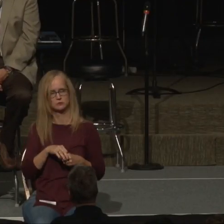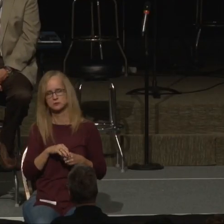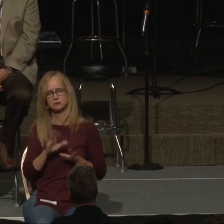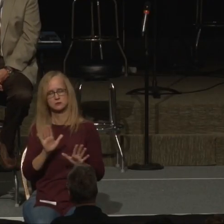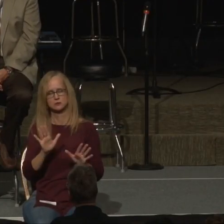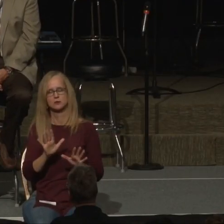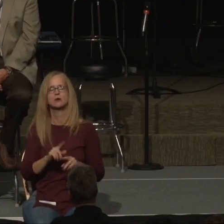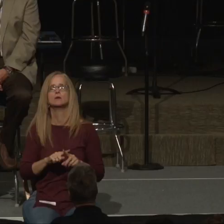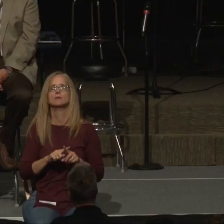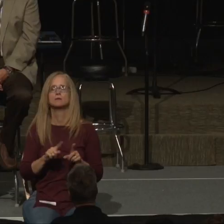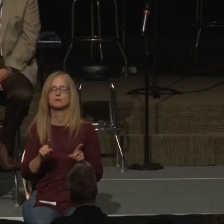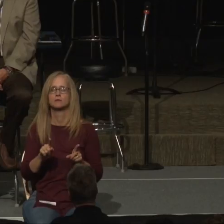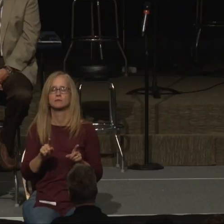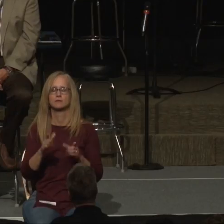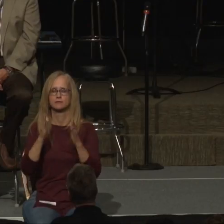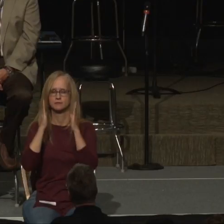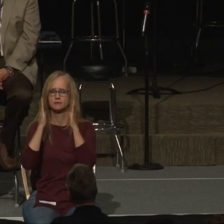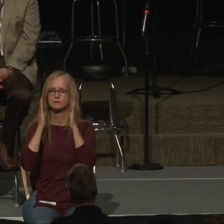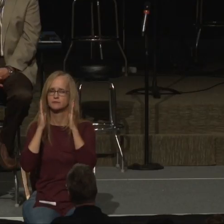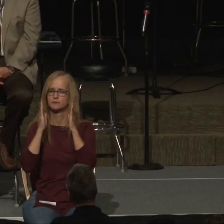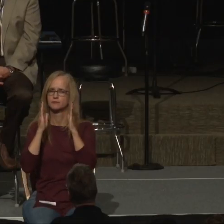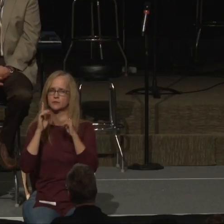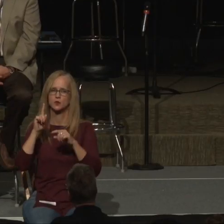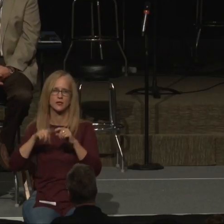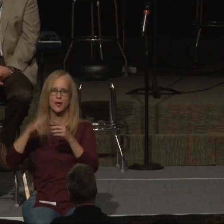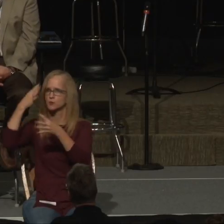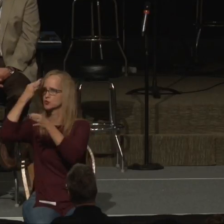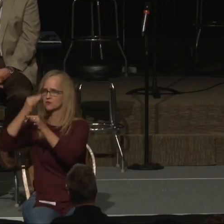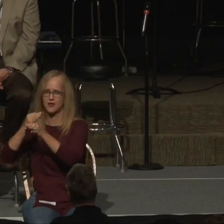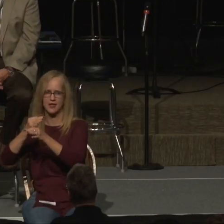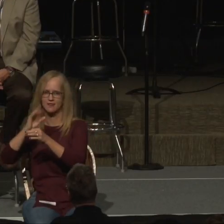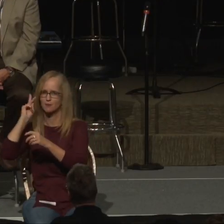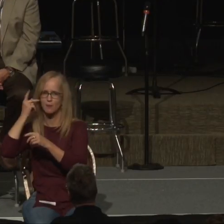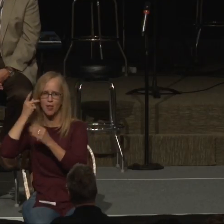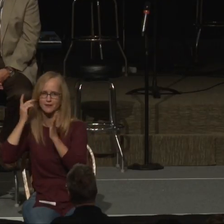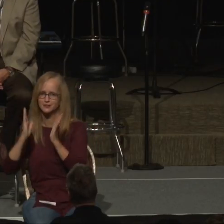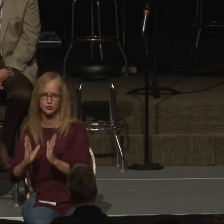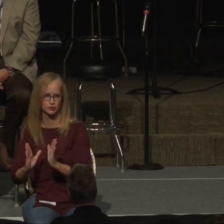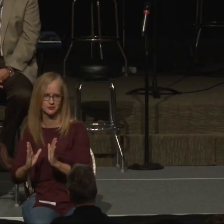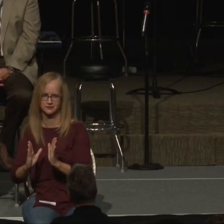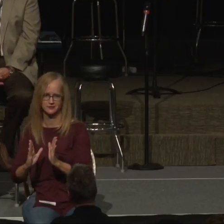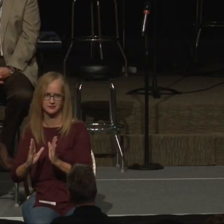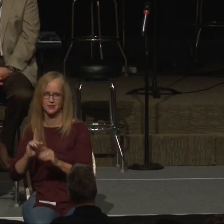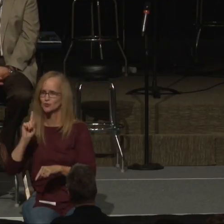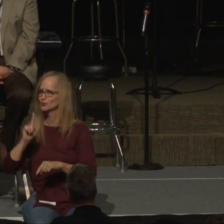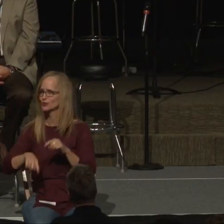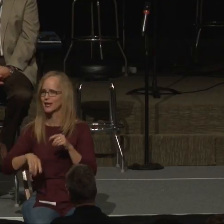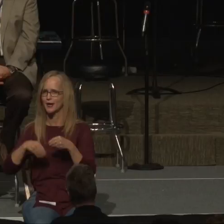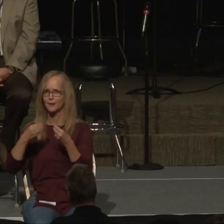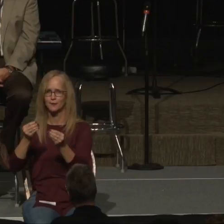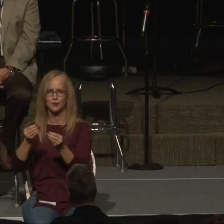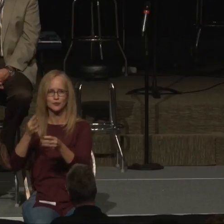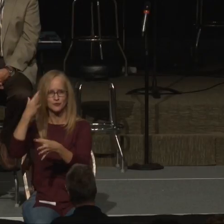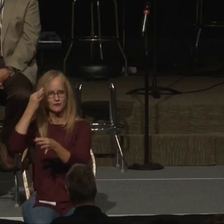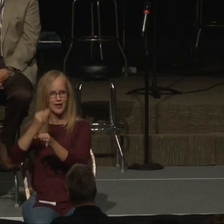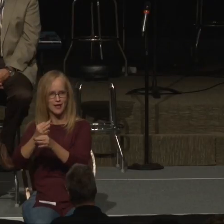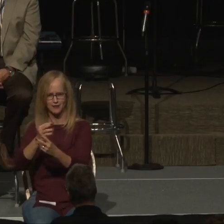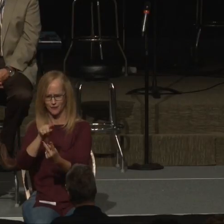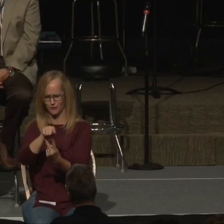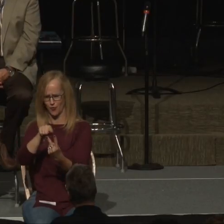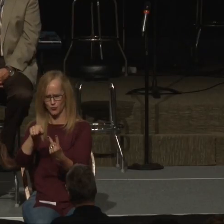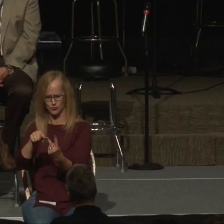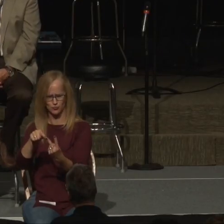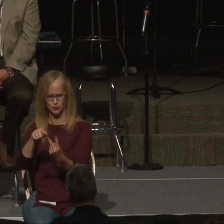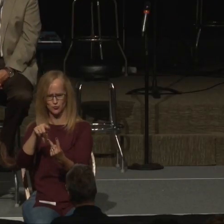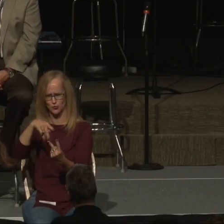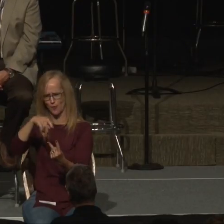that on the record. But listen, can't put your faith in those politicians. Can't put your faith in those two parties.